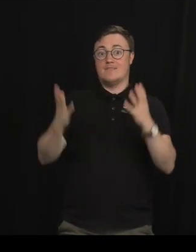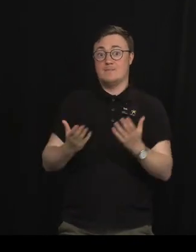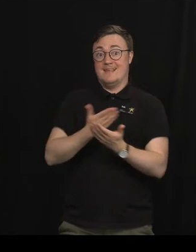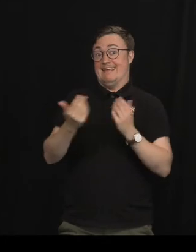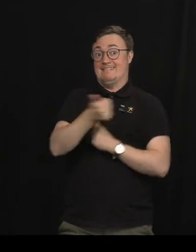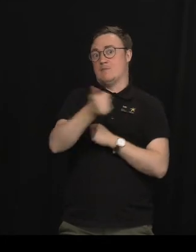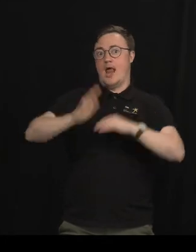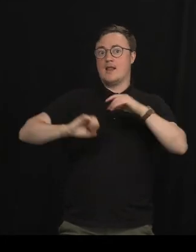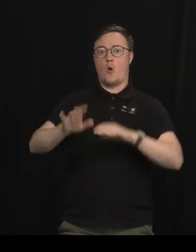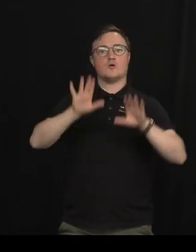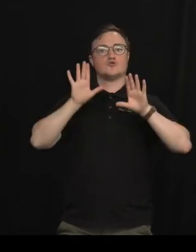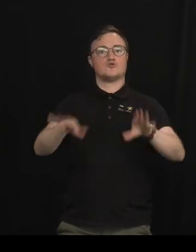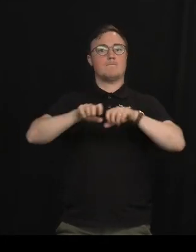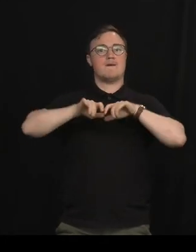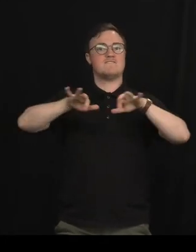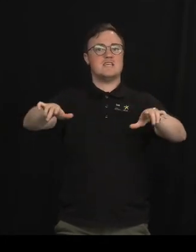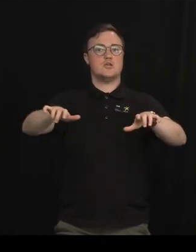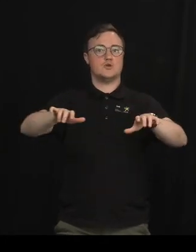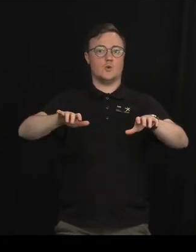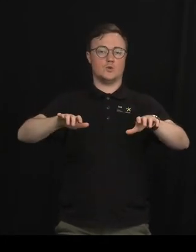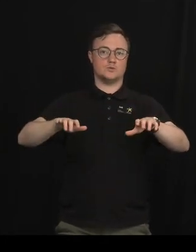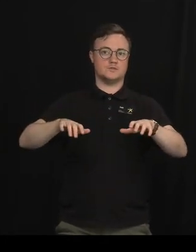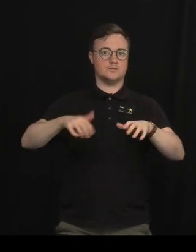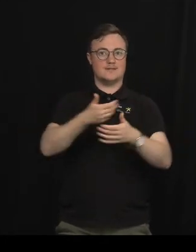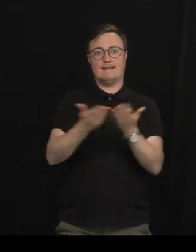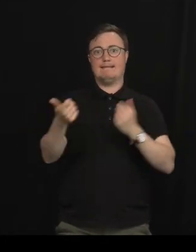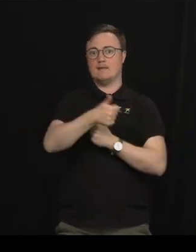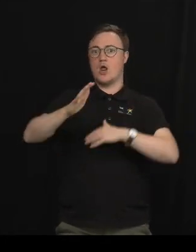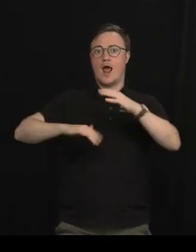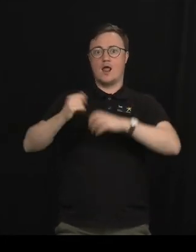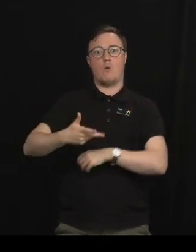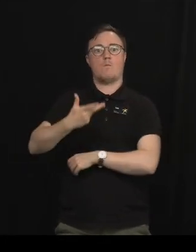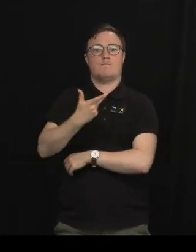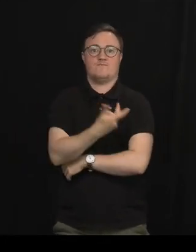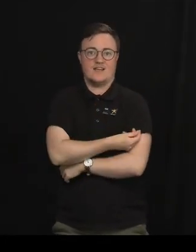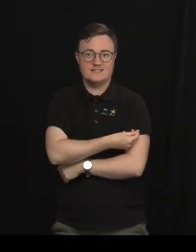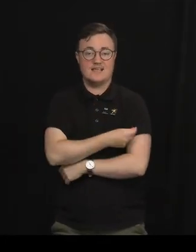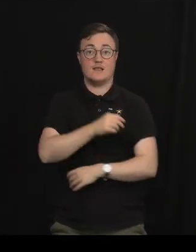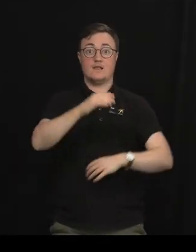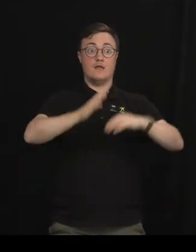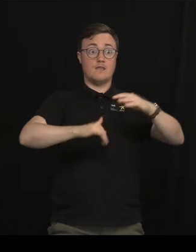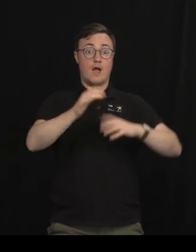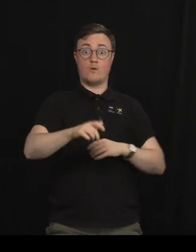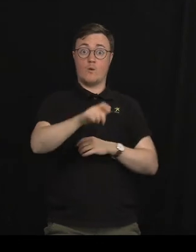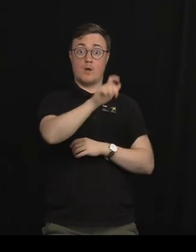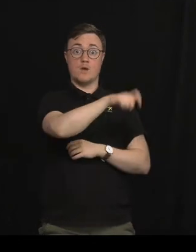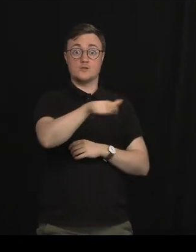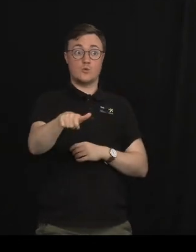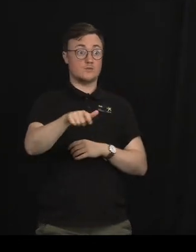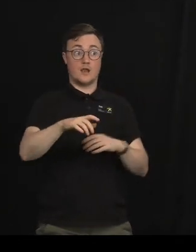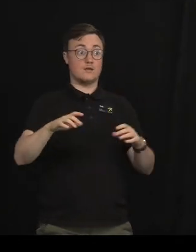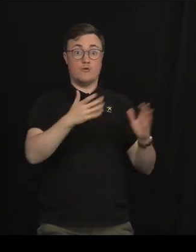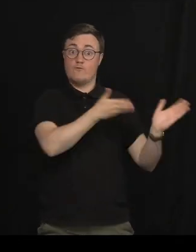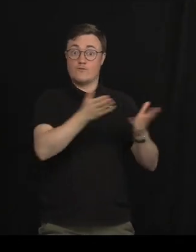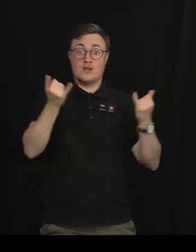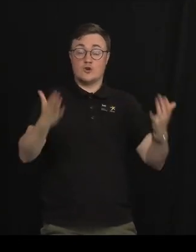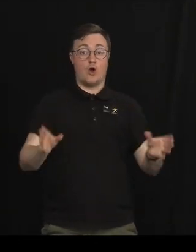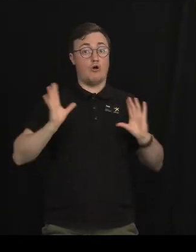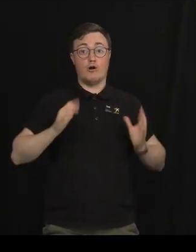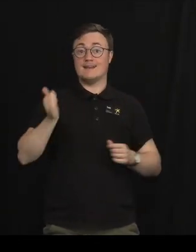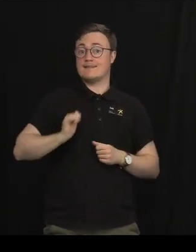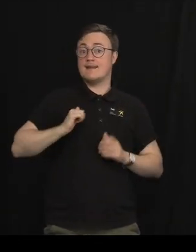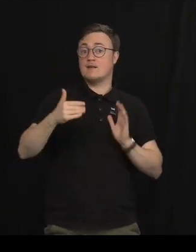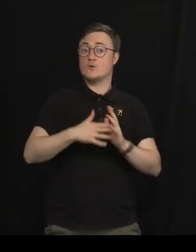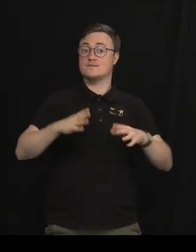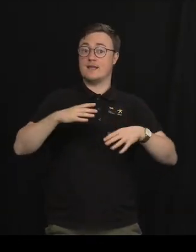about stopping the virus and the vaccine. I mean, this has disclosed that in societies we have people with no access to basic health services. I mean, the